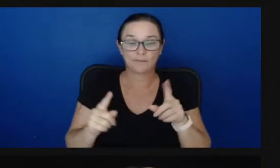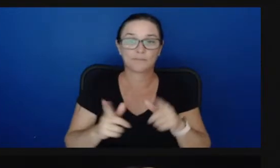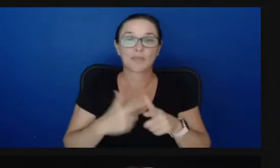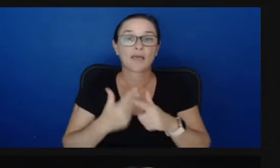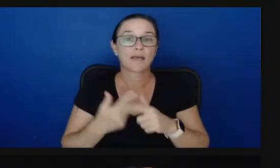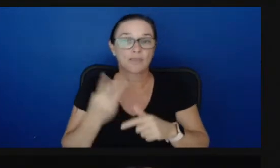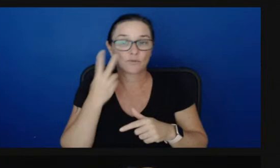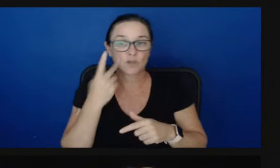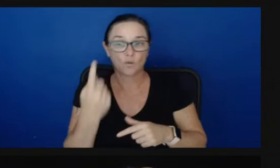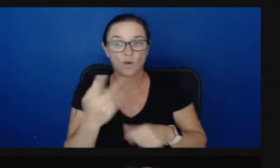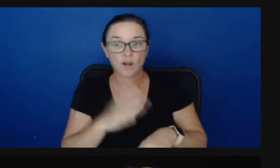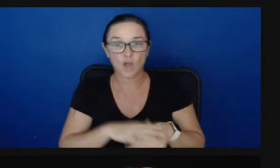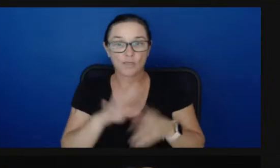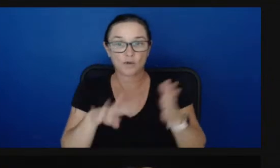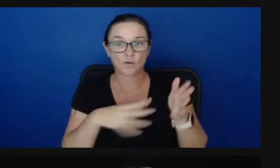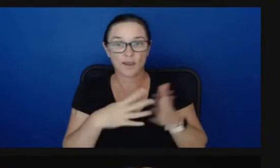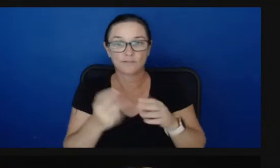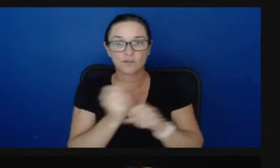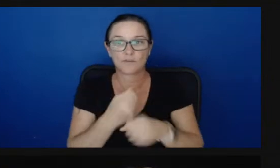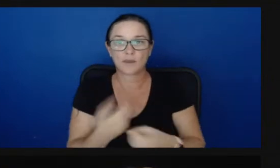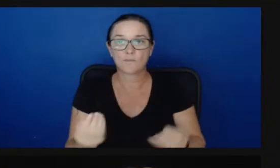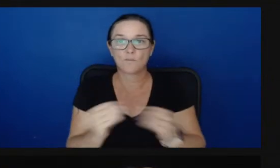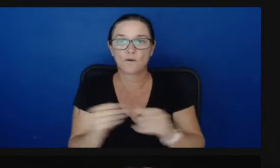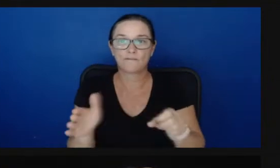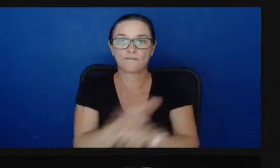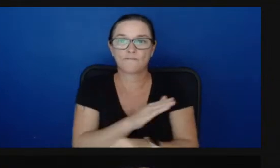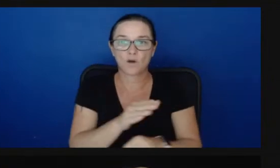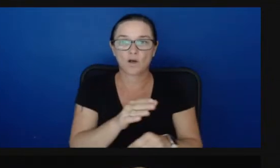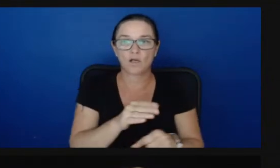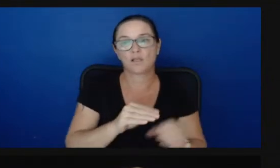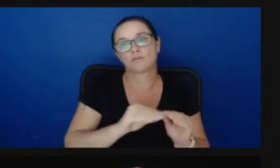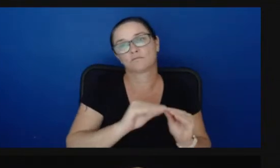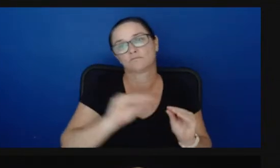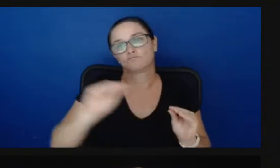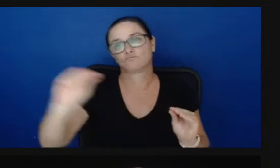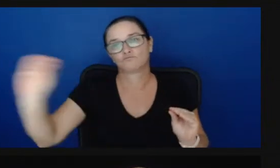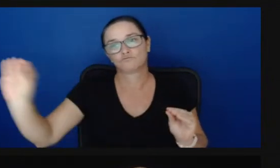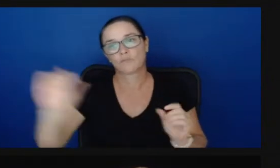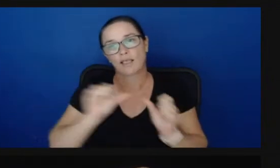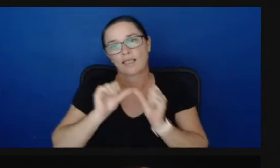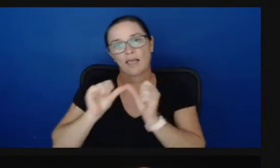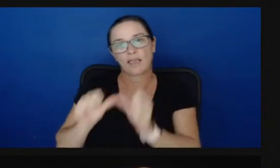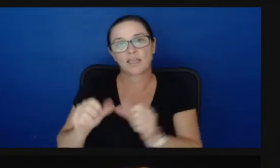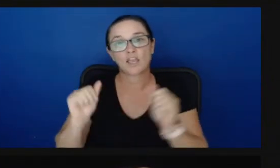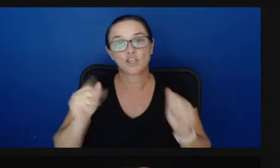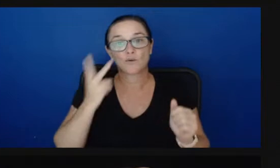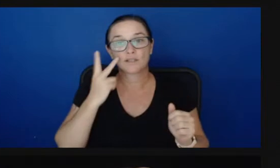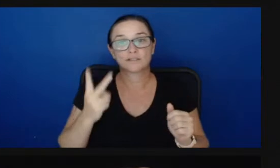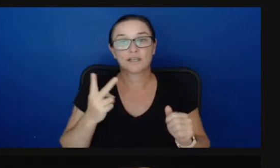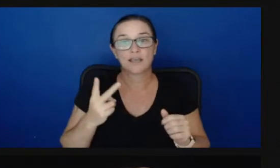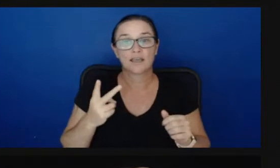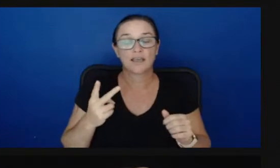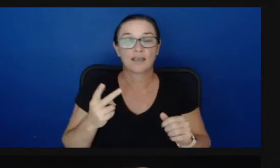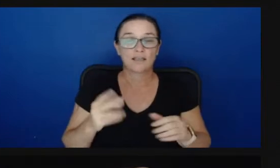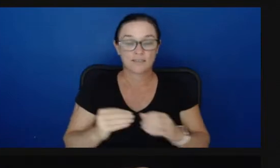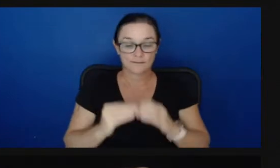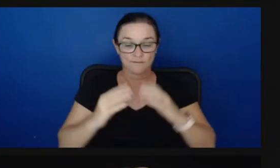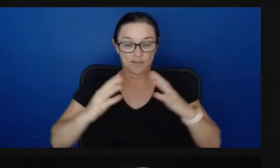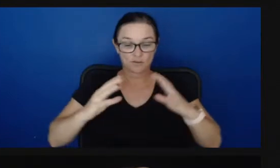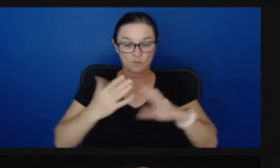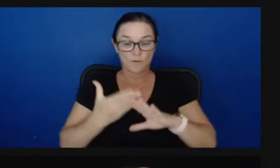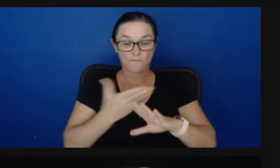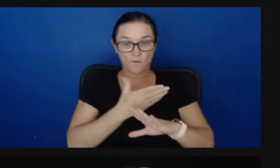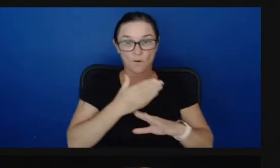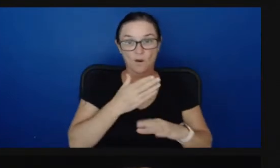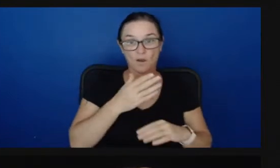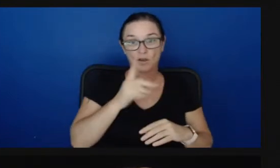saw to produce a more complete signal here. And there you see it, inflation before the 2022 eruption.